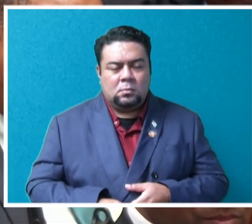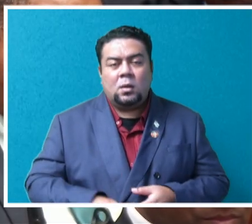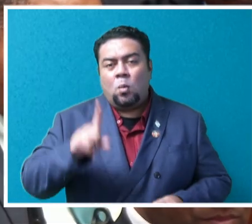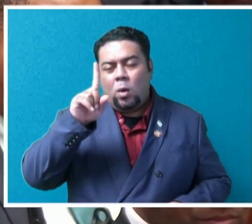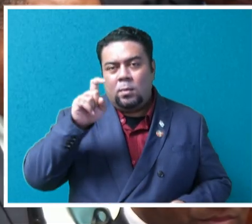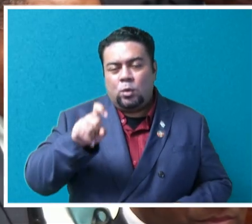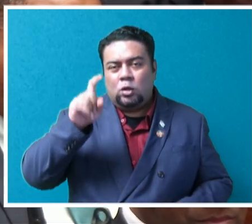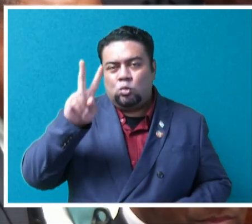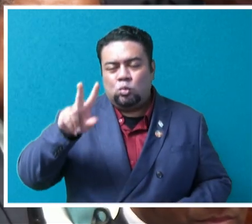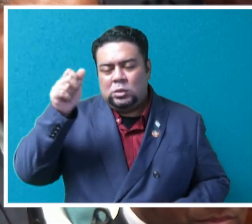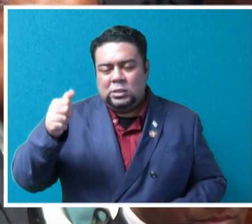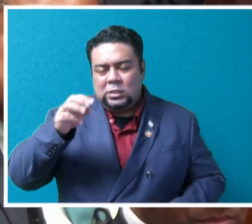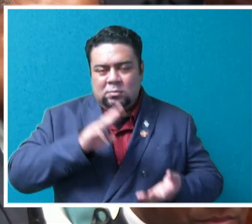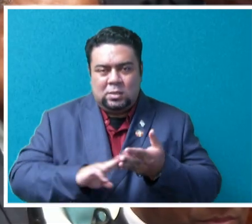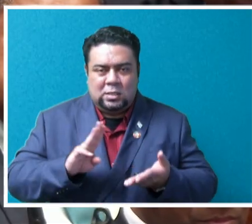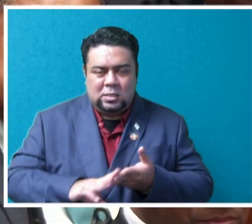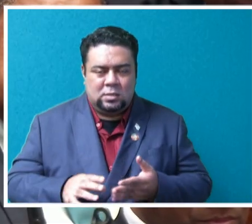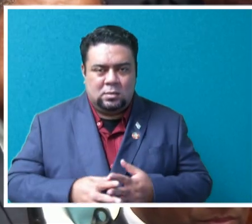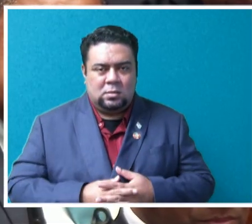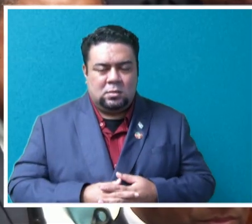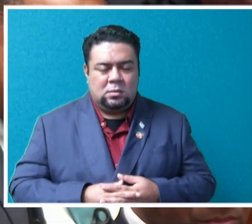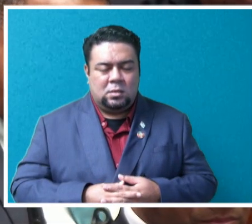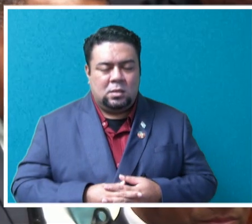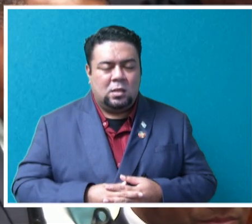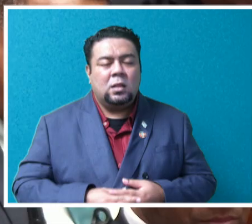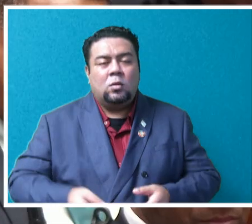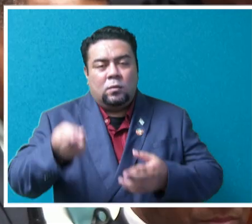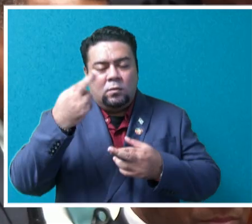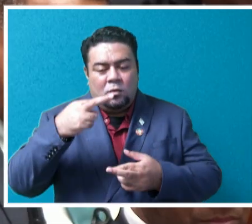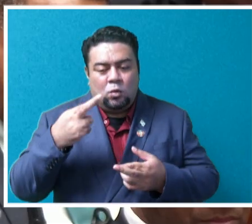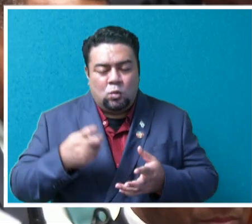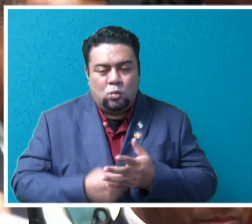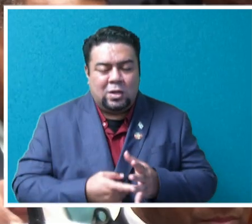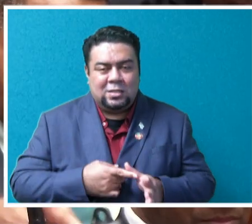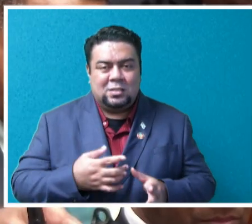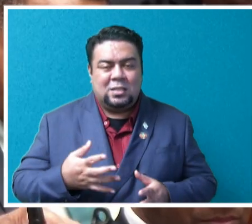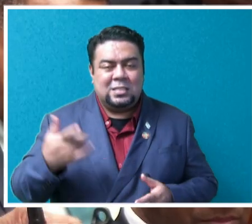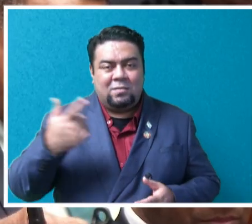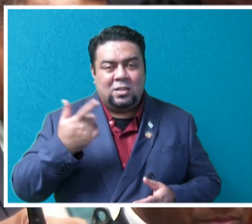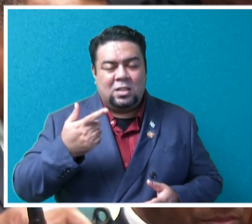1.26 million in repayment, representing a recovery rate of 17.46%.